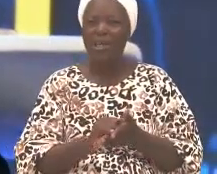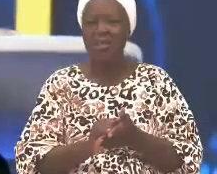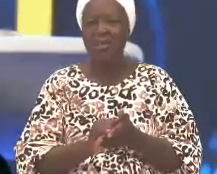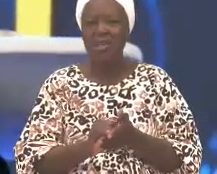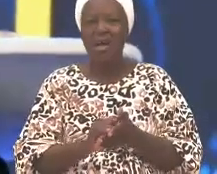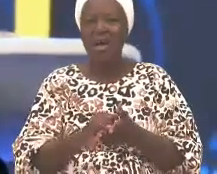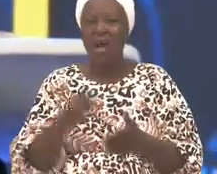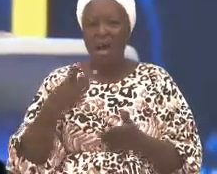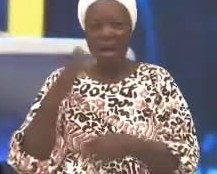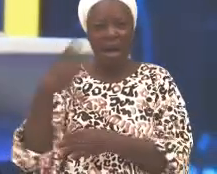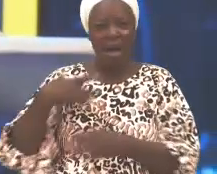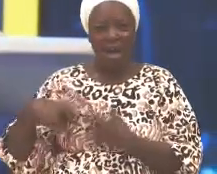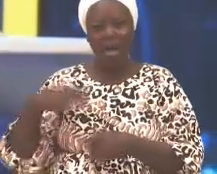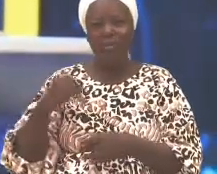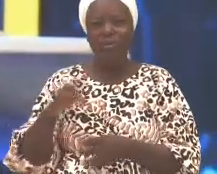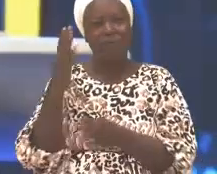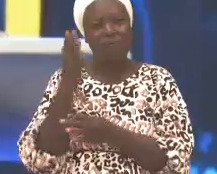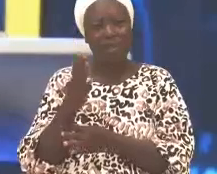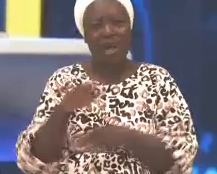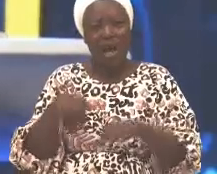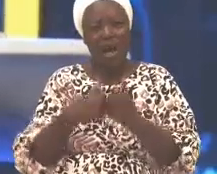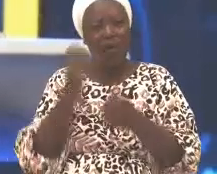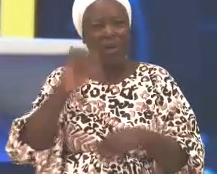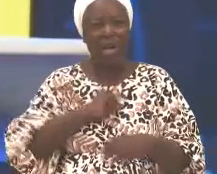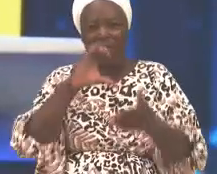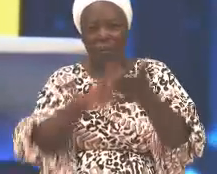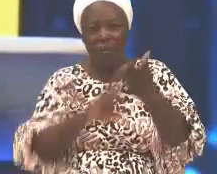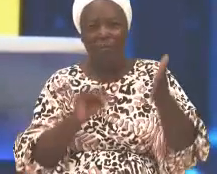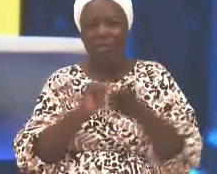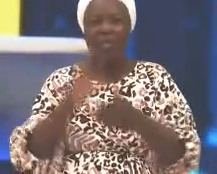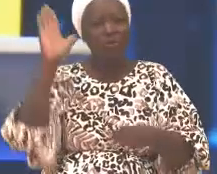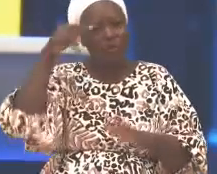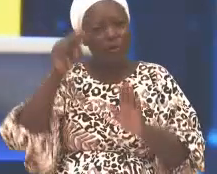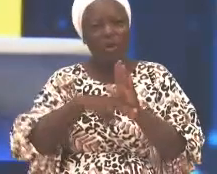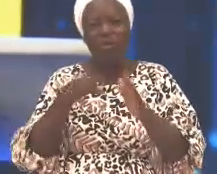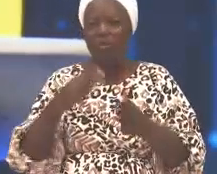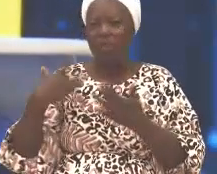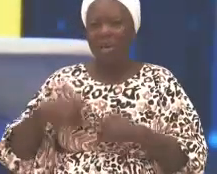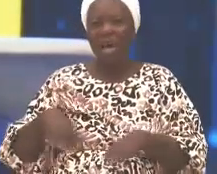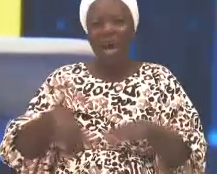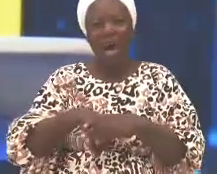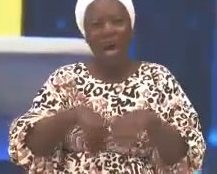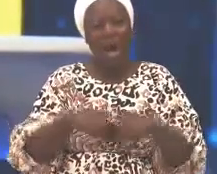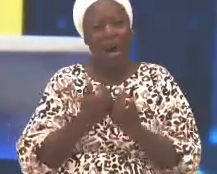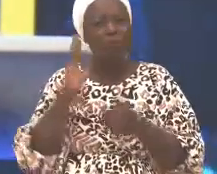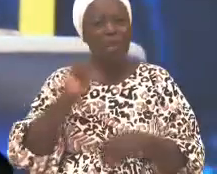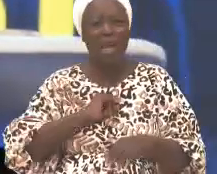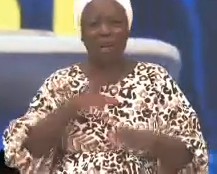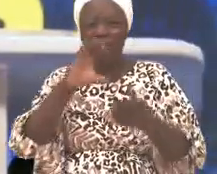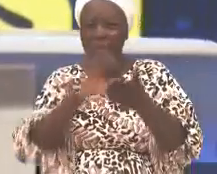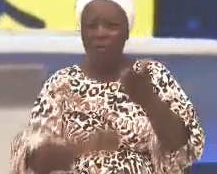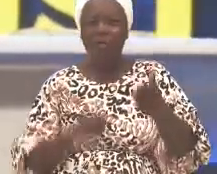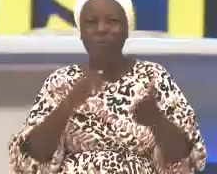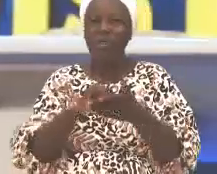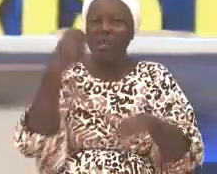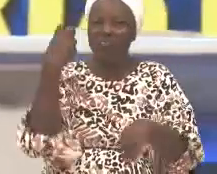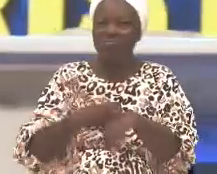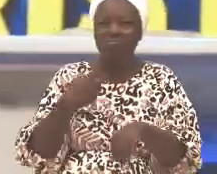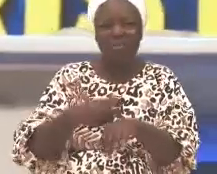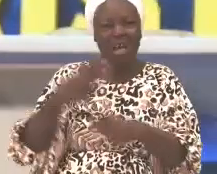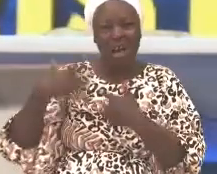going to remove the stubbornness of heart? Why am I going to remove the hardness of heart? Why am I going to remove the deadly